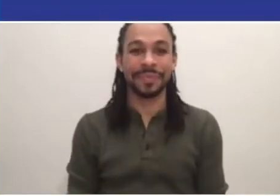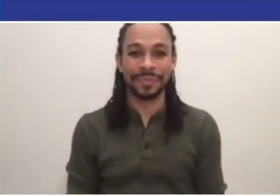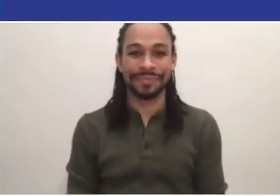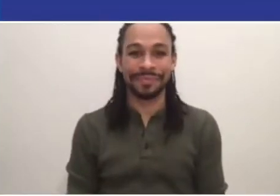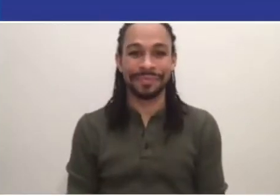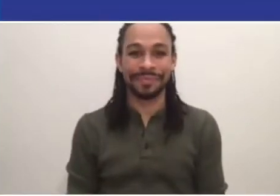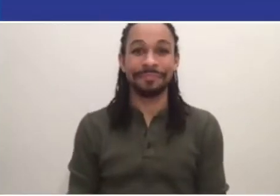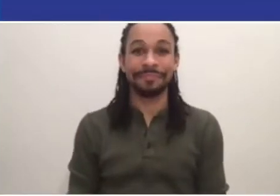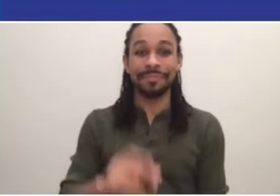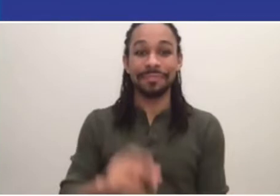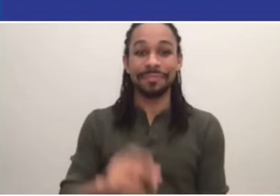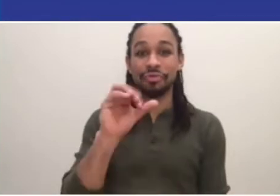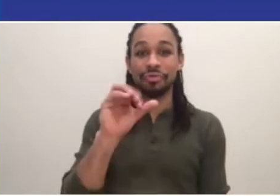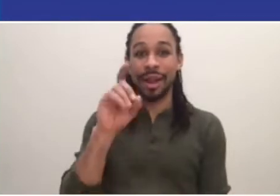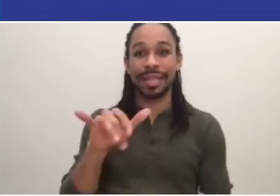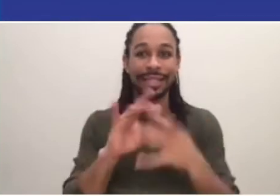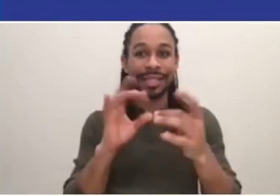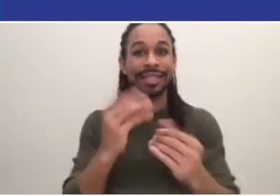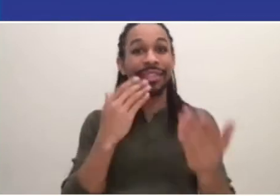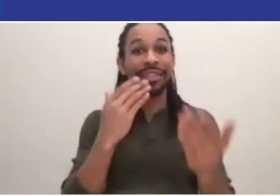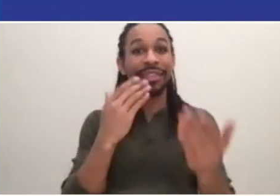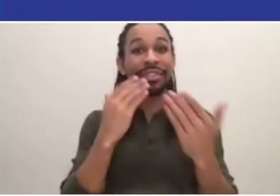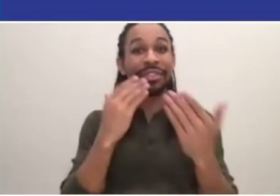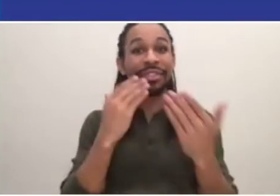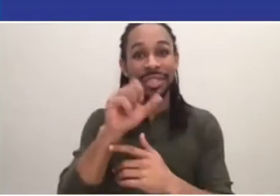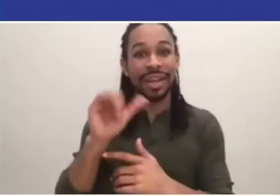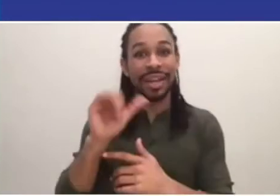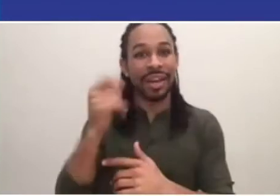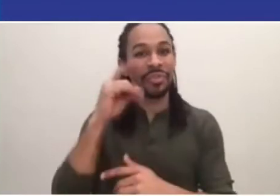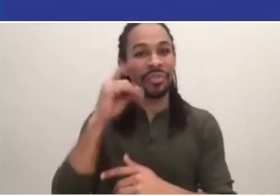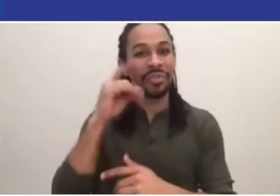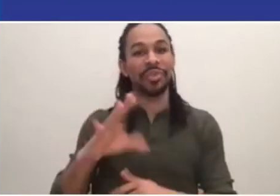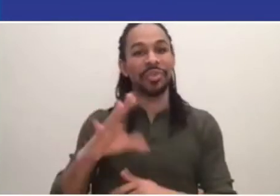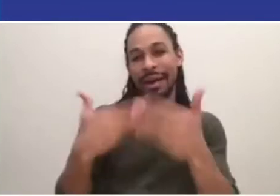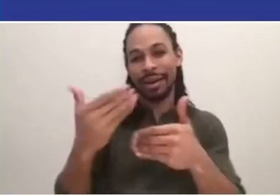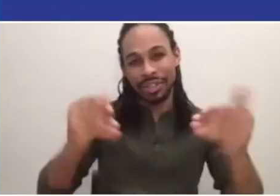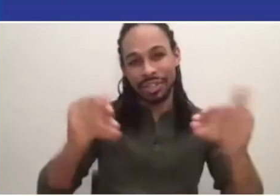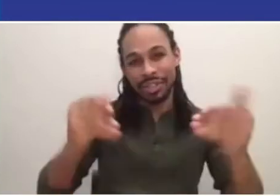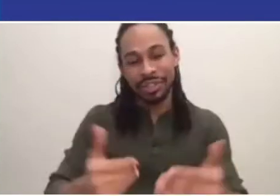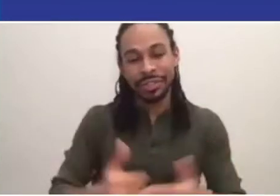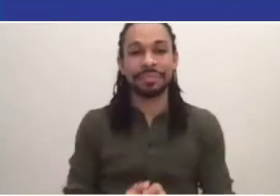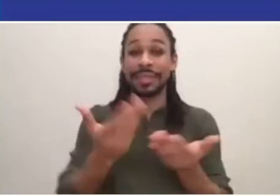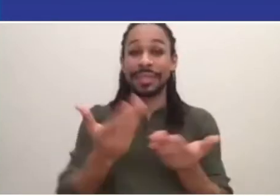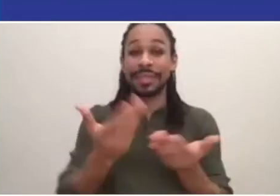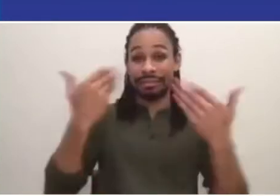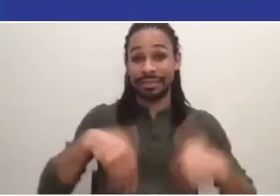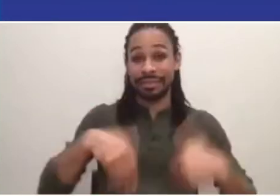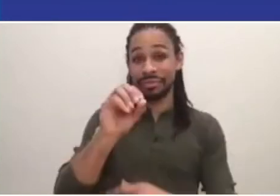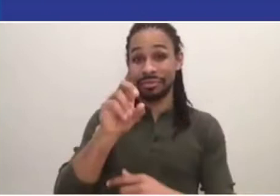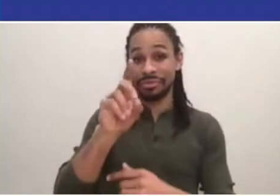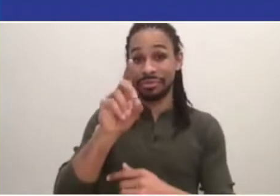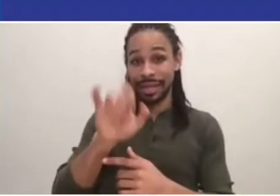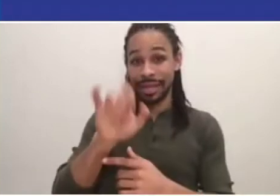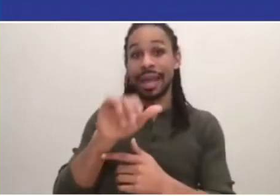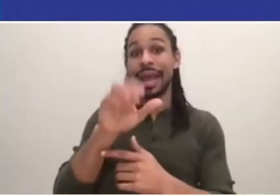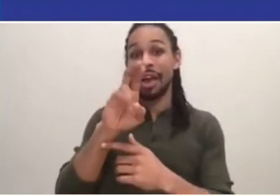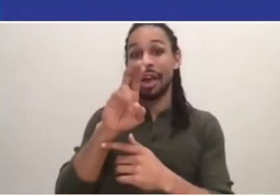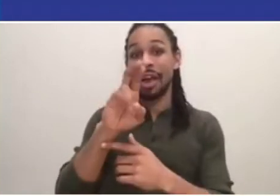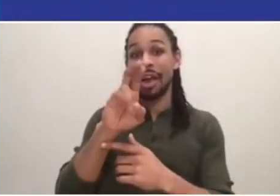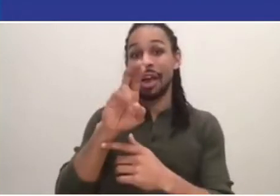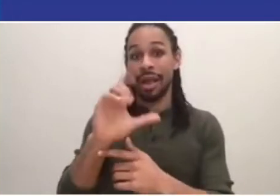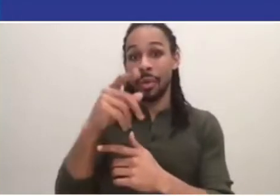Thank you, Jessica, for that kind introduction. Once again, my name is Rodney Eric Lopez.